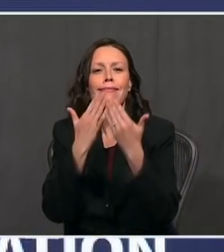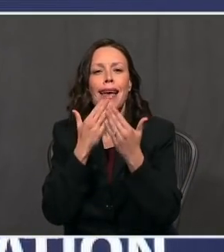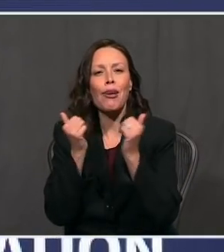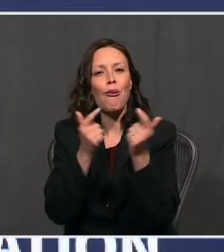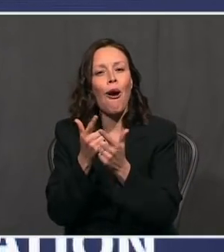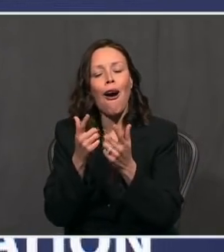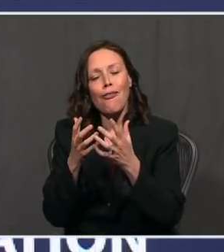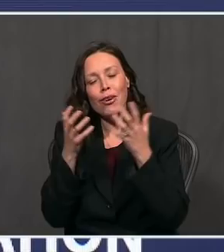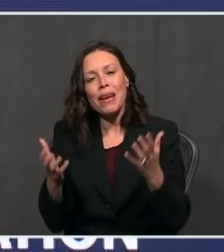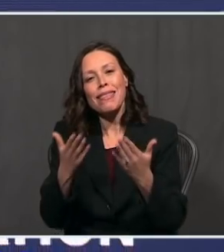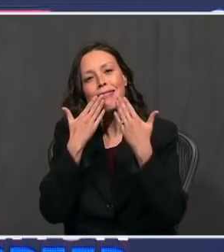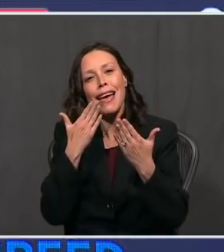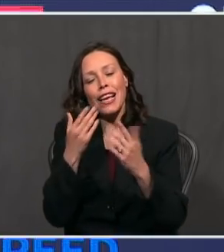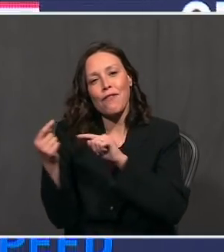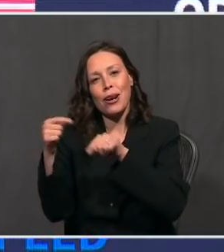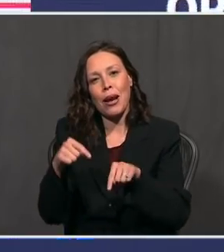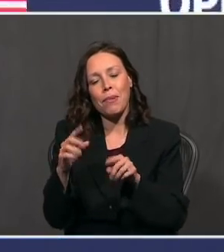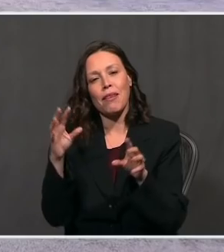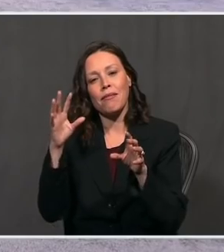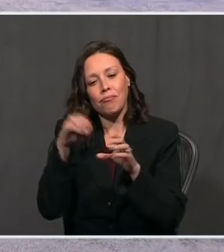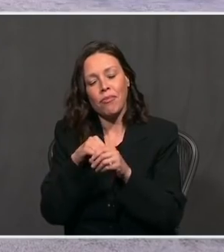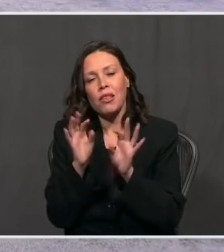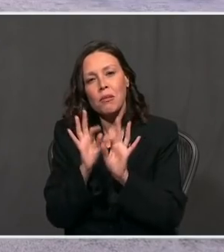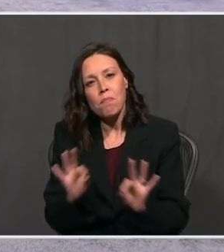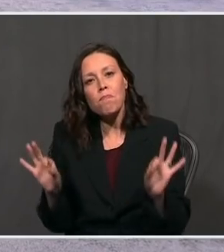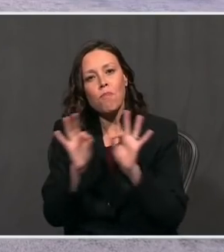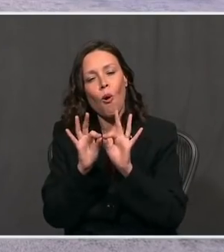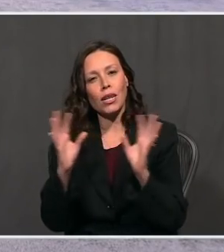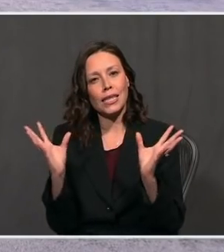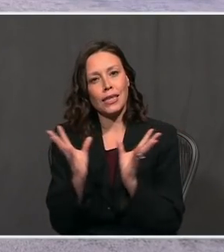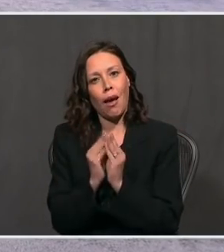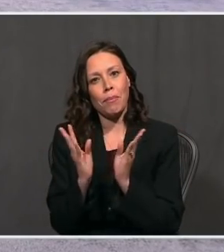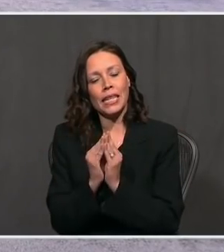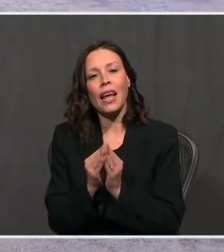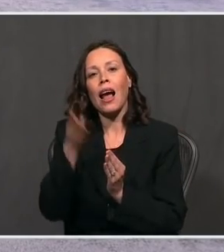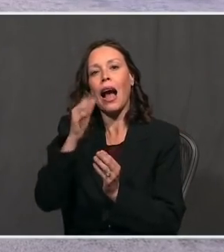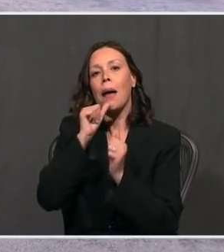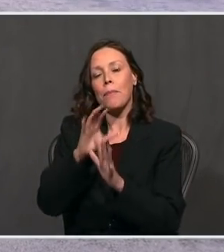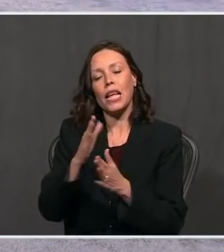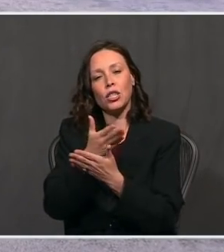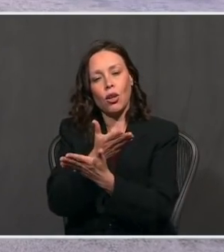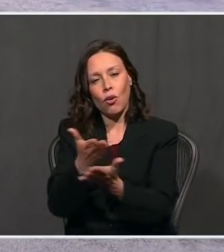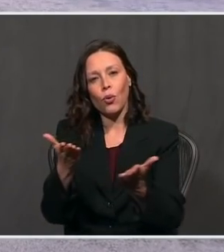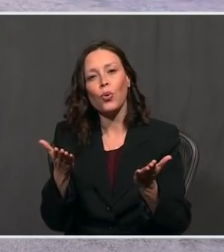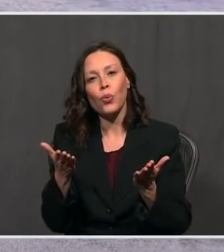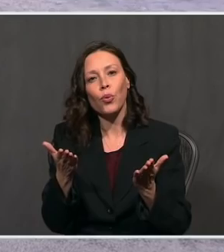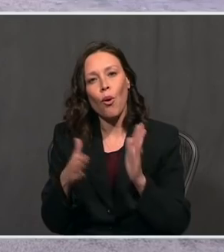all very much. Thank you for being a part of this important summit. And God bless you all.